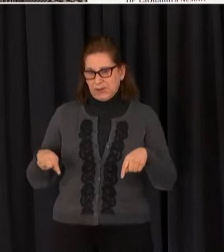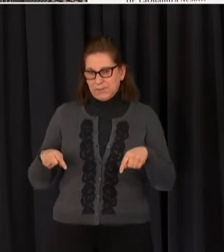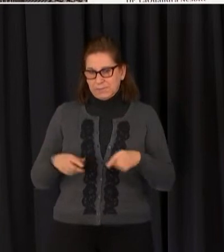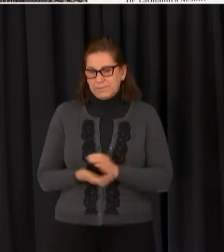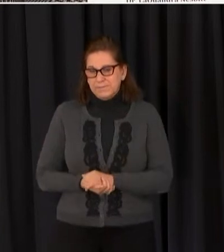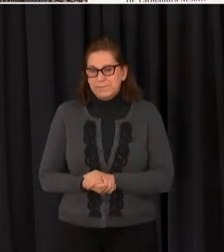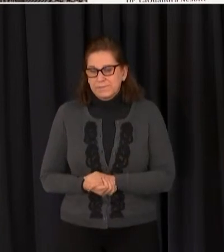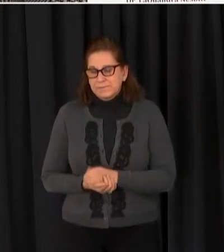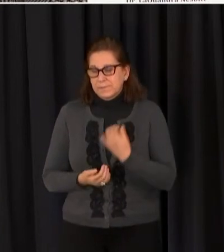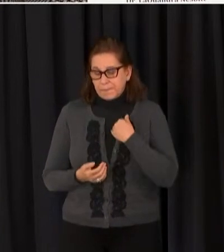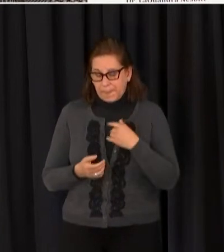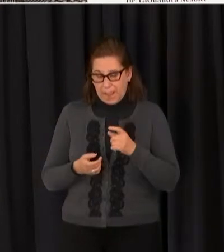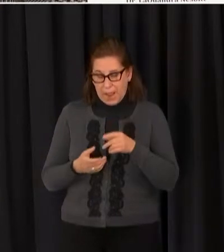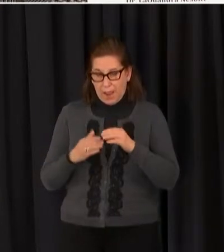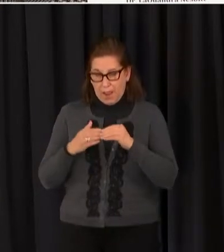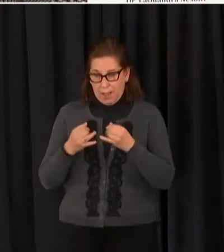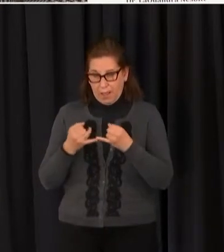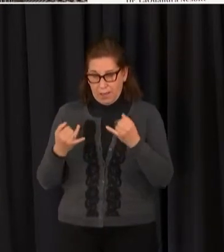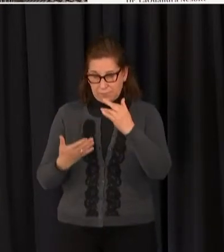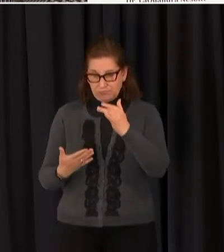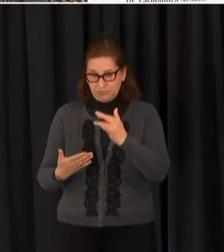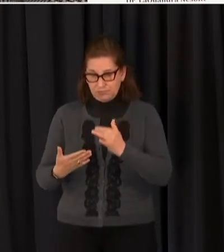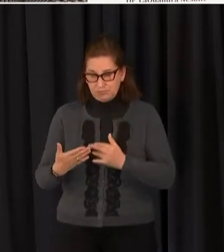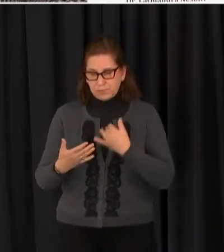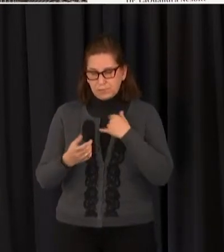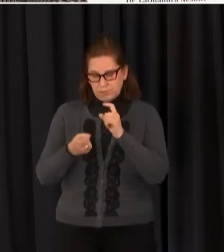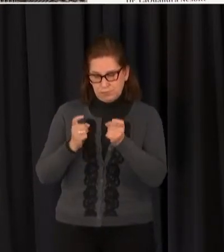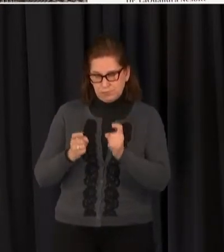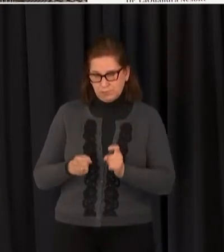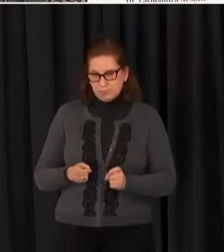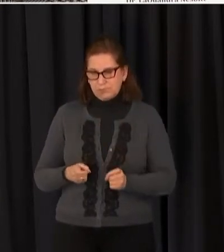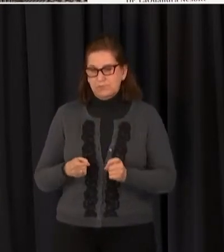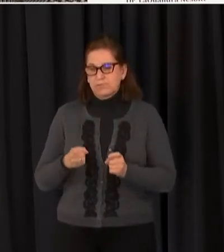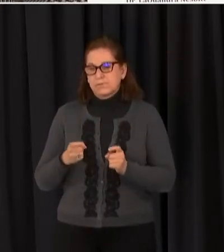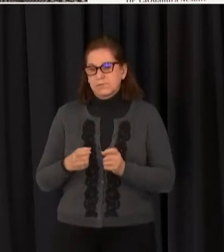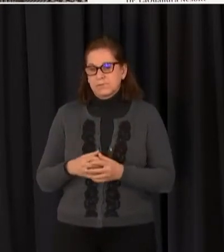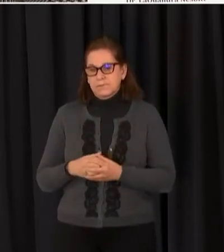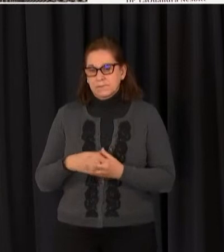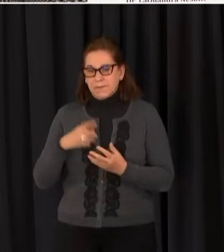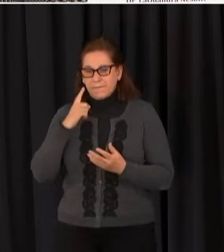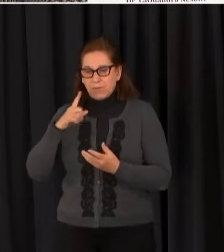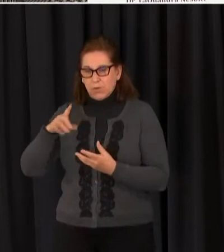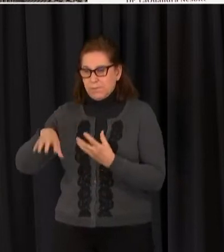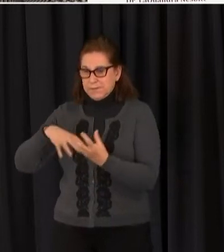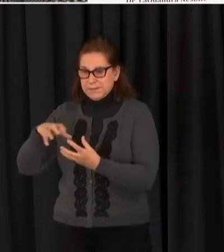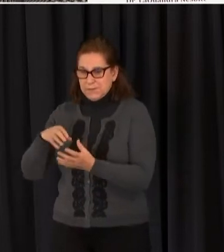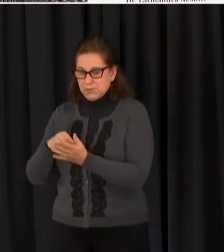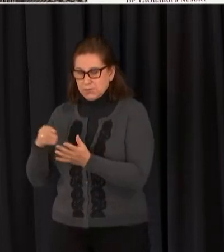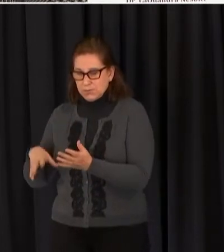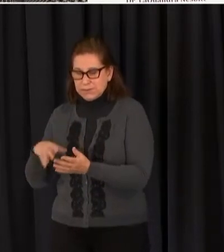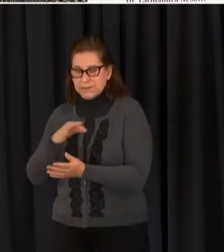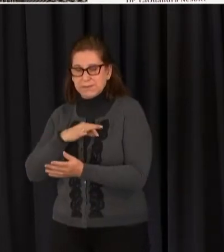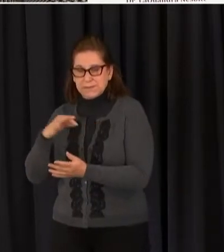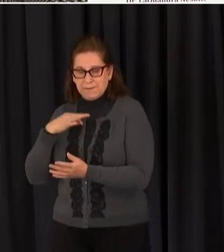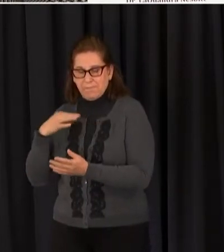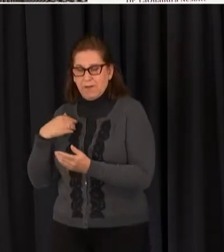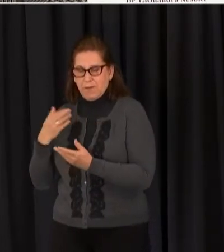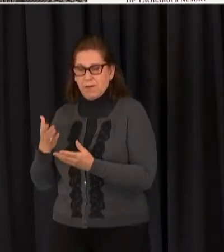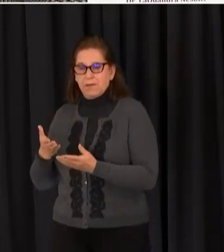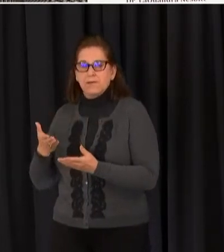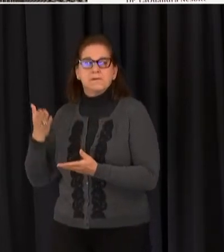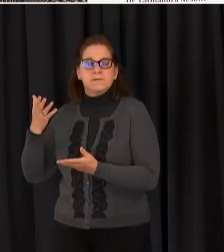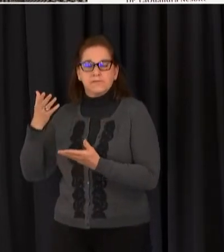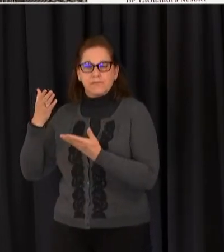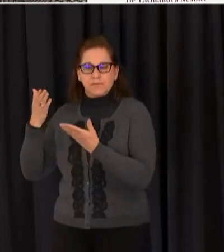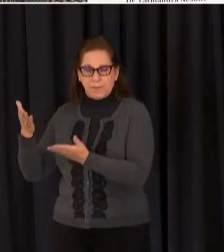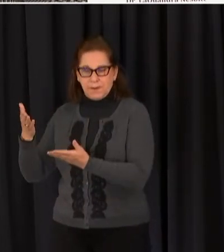revised guidance is that the use of cohorts, mixing students and staff is highly recommended to minimize